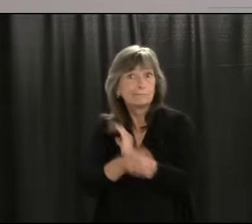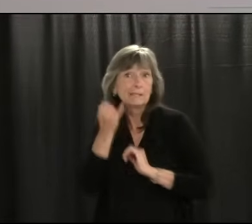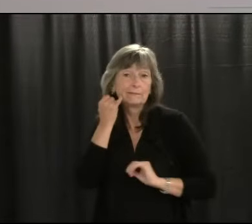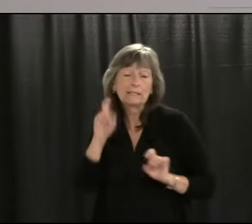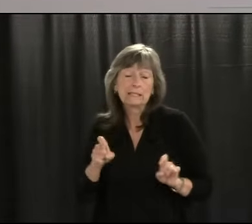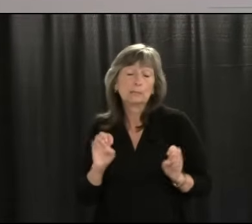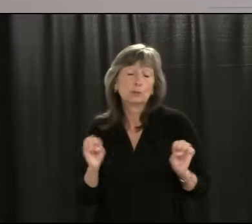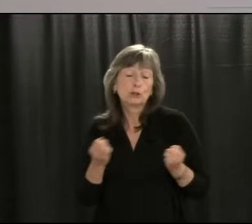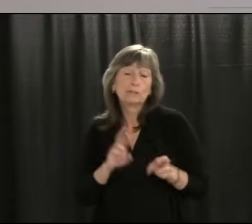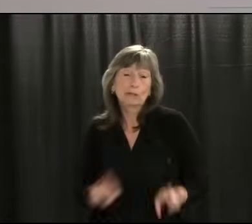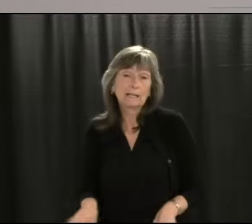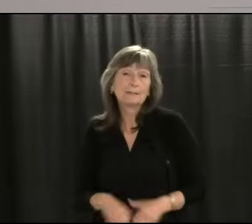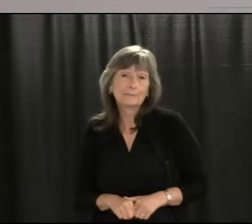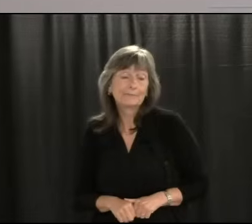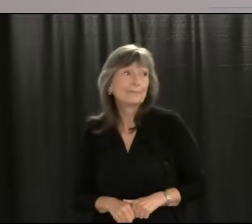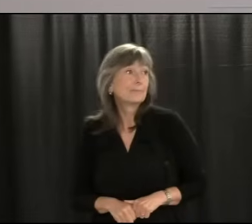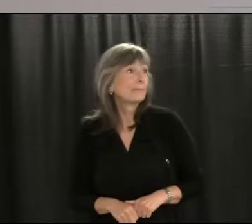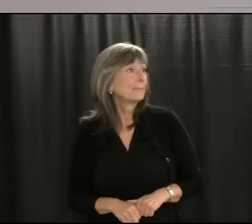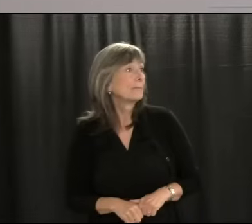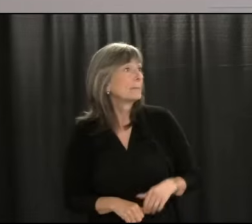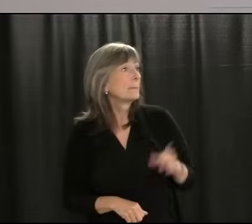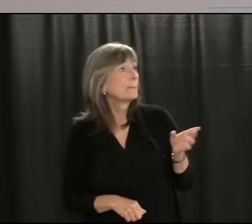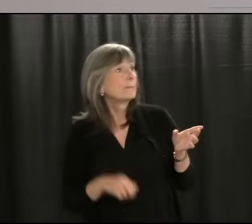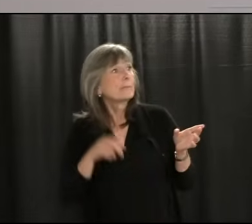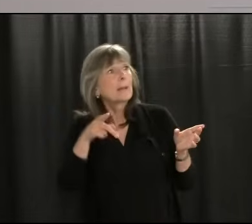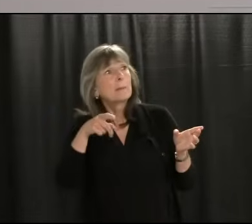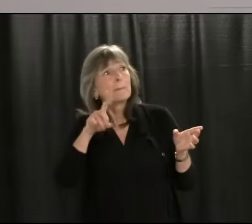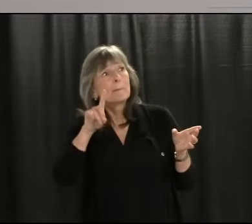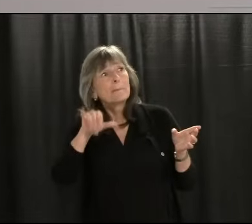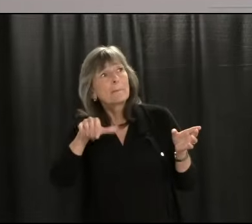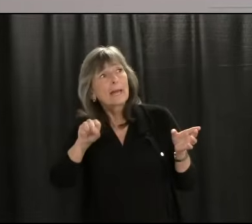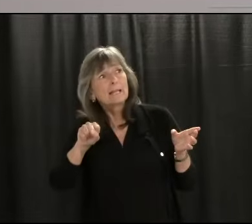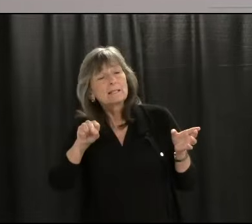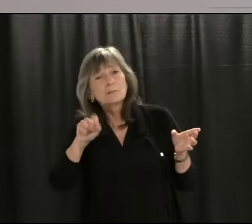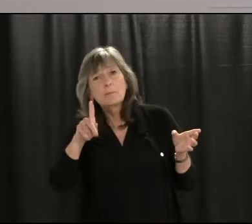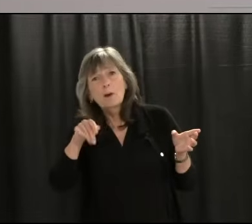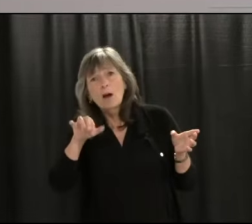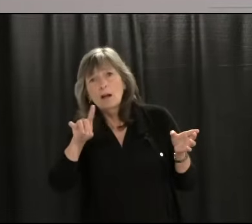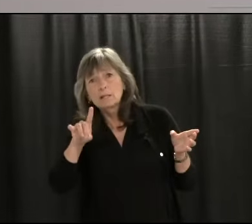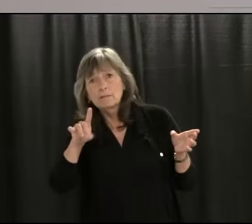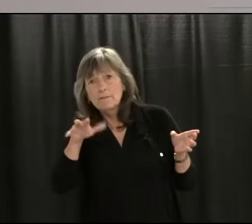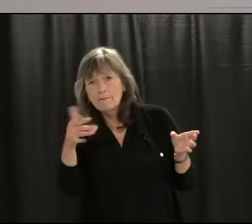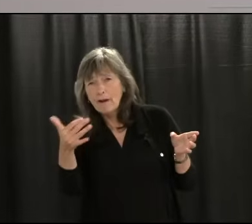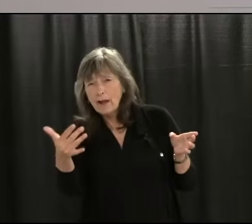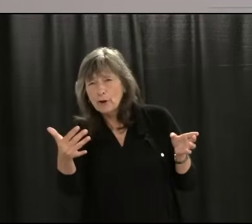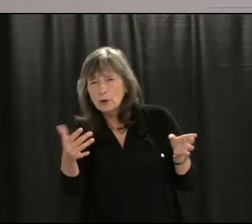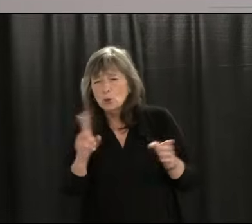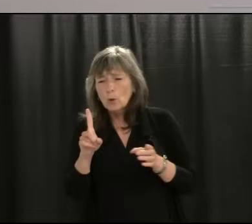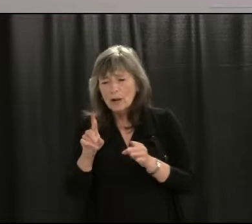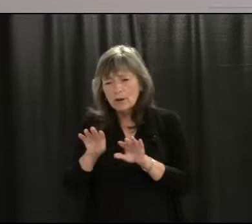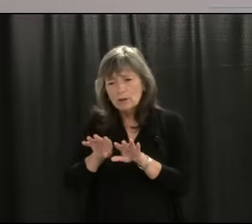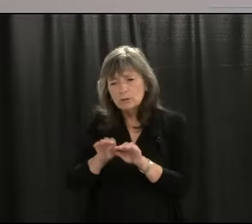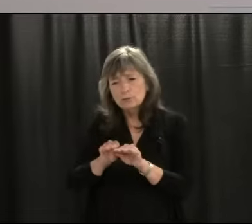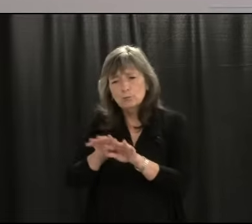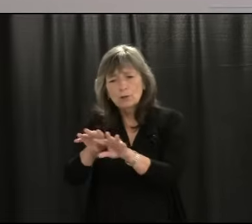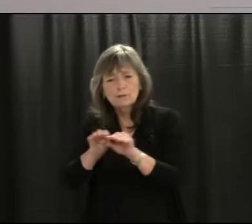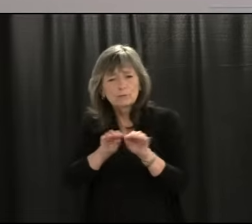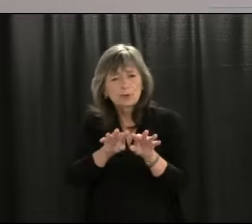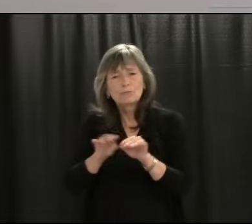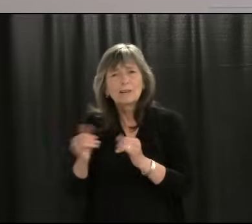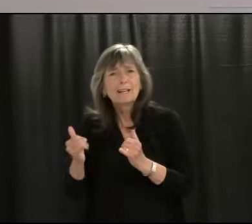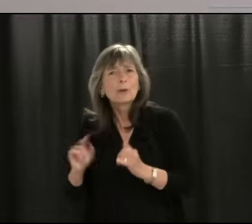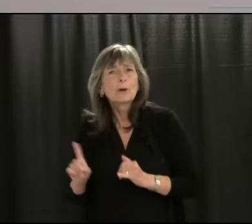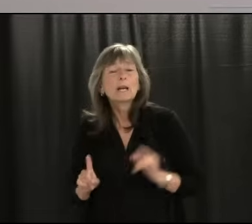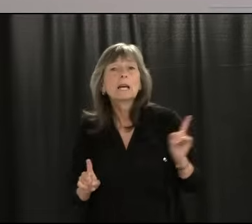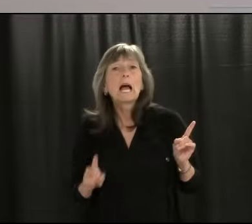Which way is the Paddy's Pond fire going? Can you explain a little more of the behavior of that fire right now? Yeah, I think it